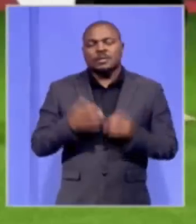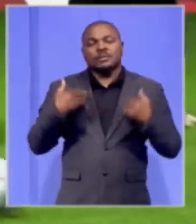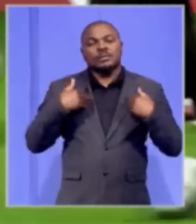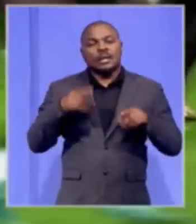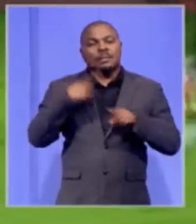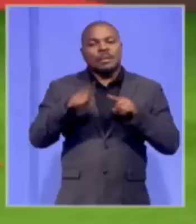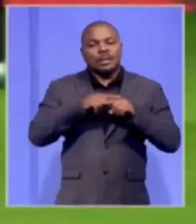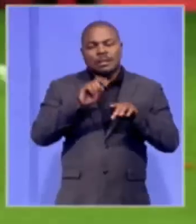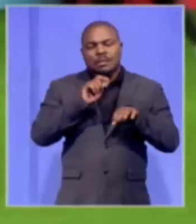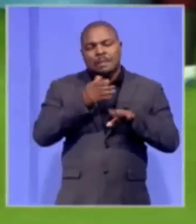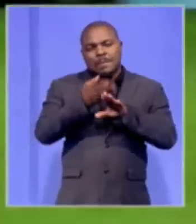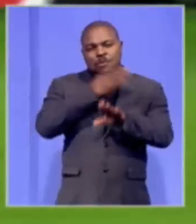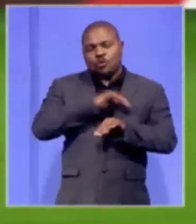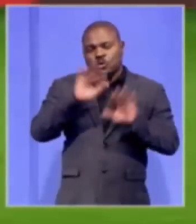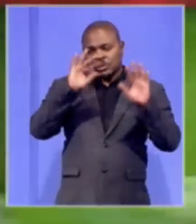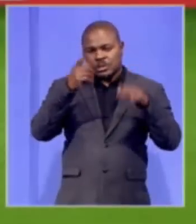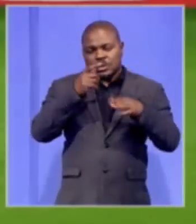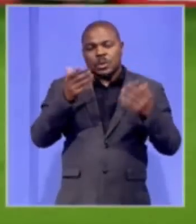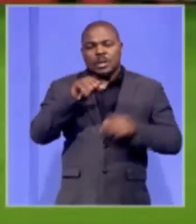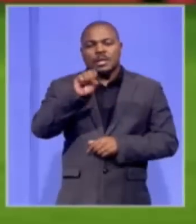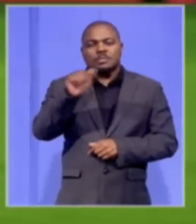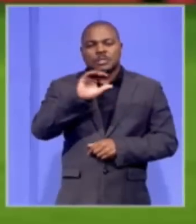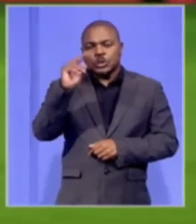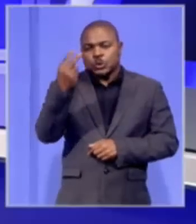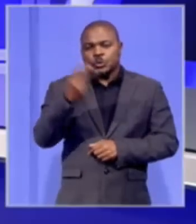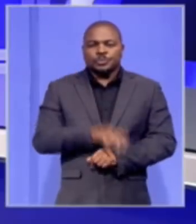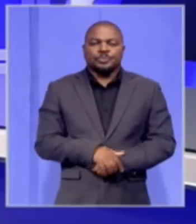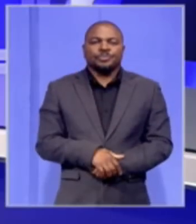hora ya 10 ho SABC 2.